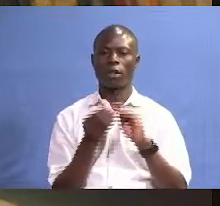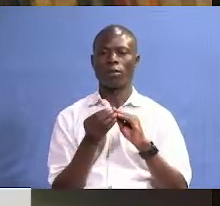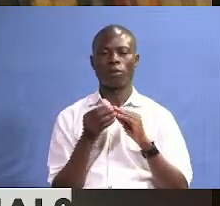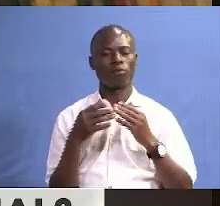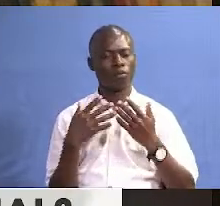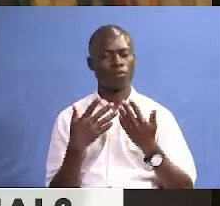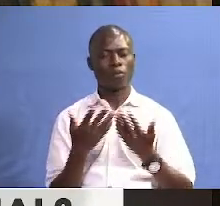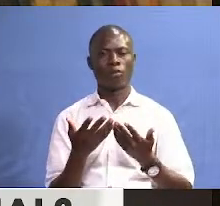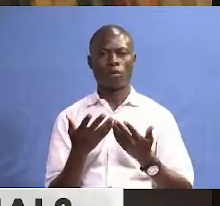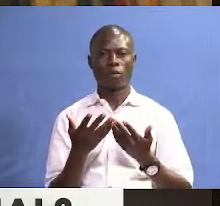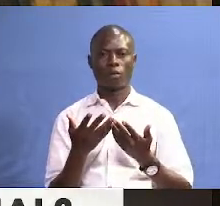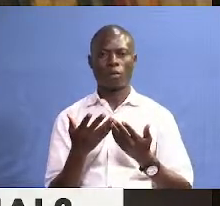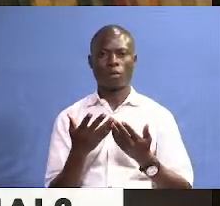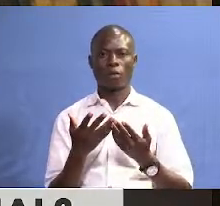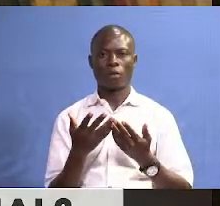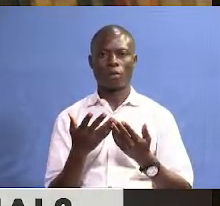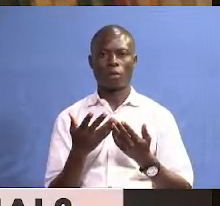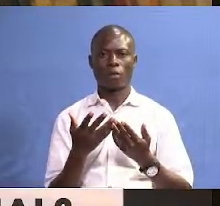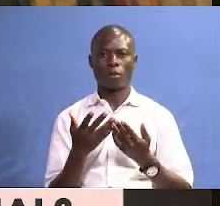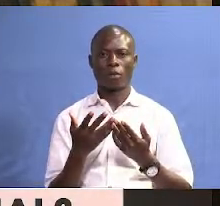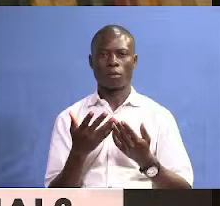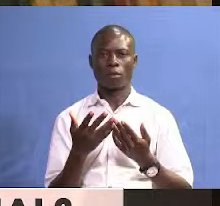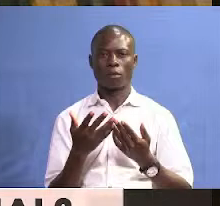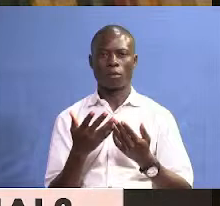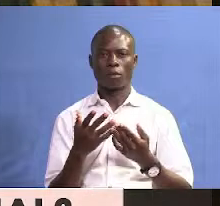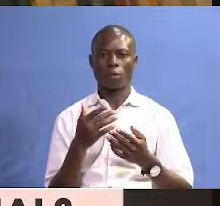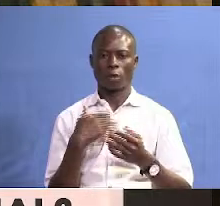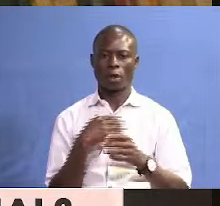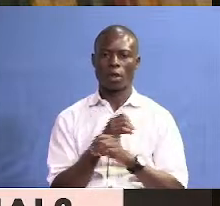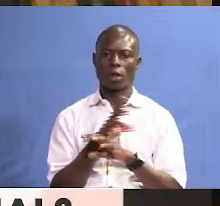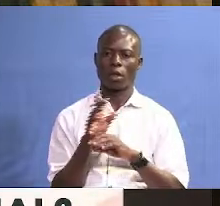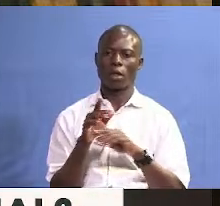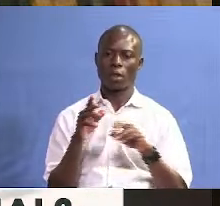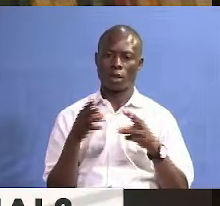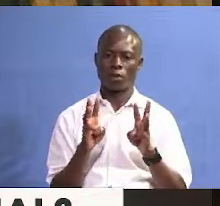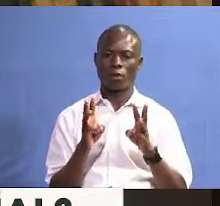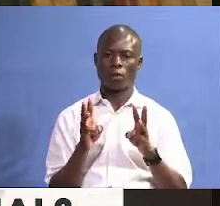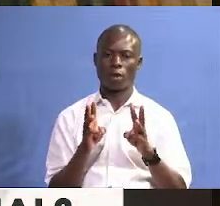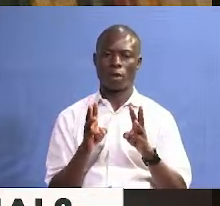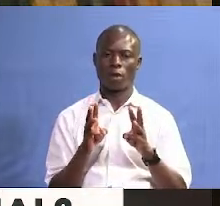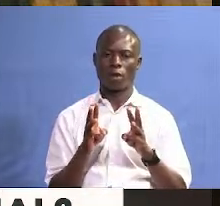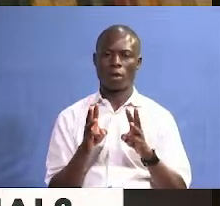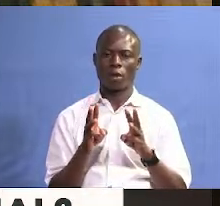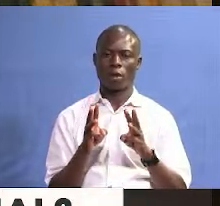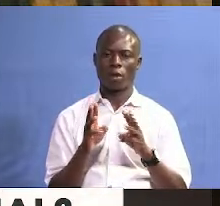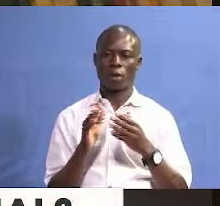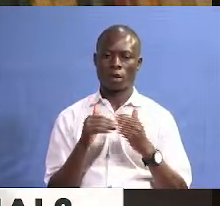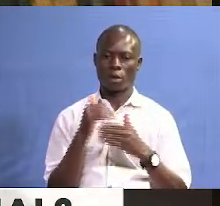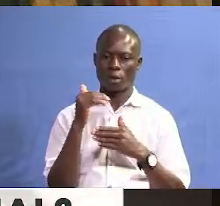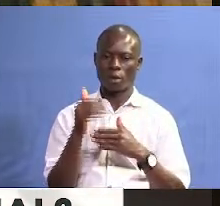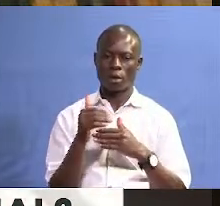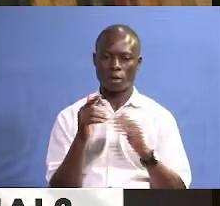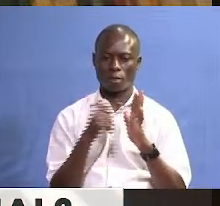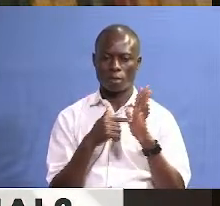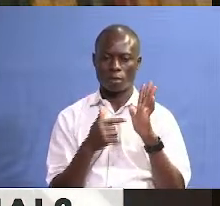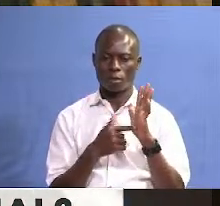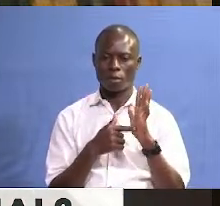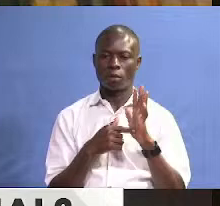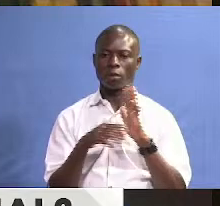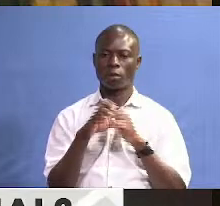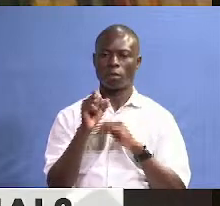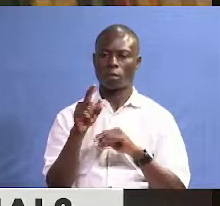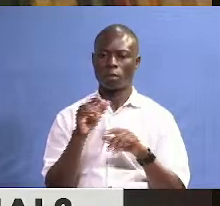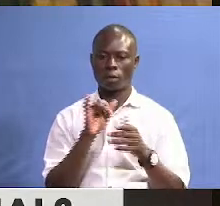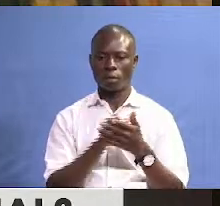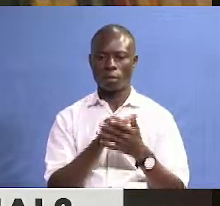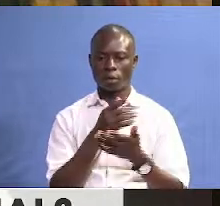that also might reflect the same in terms of the next appointing cabinet. But that,